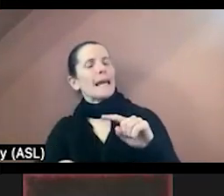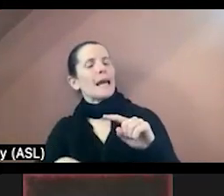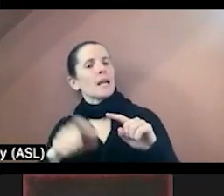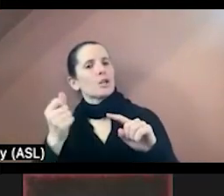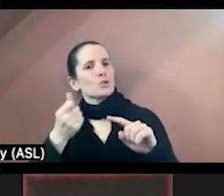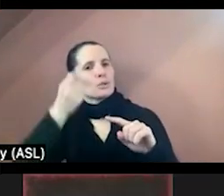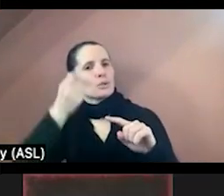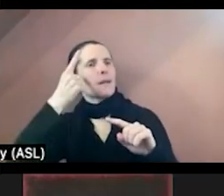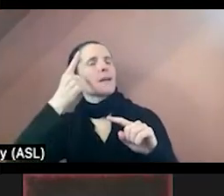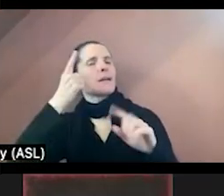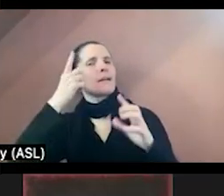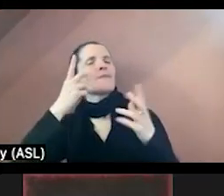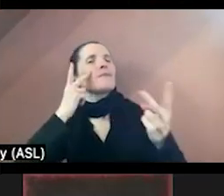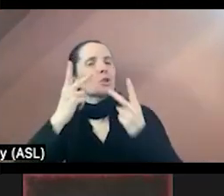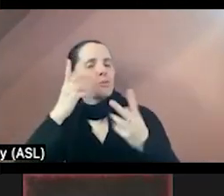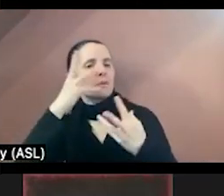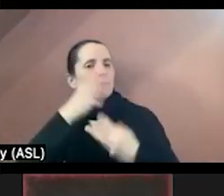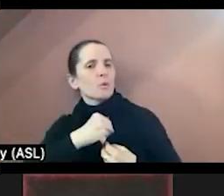equation.